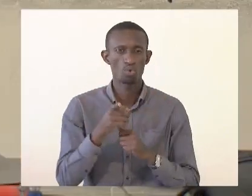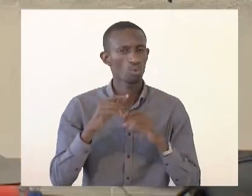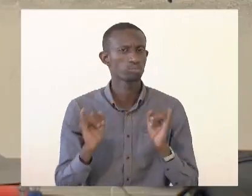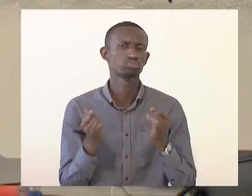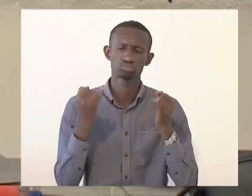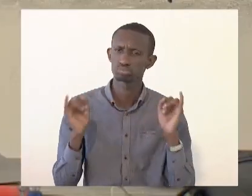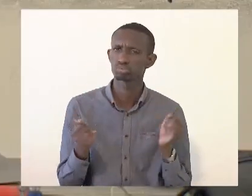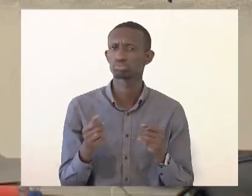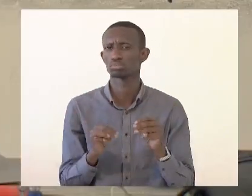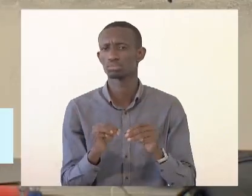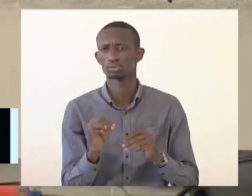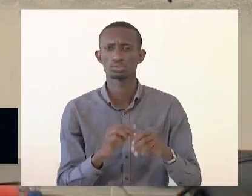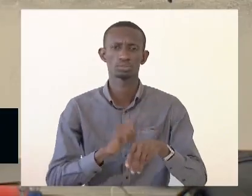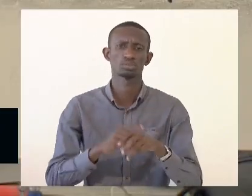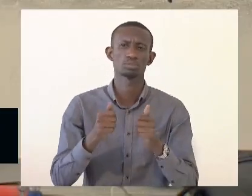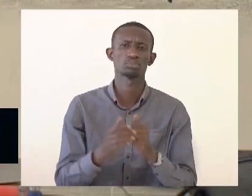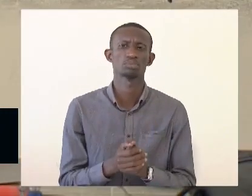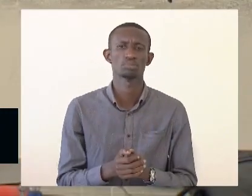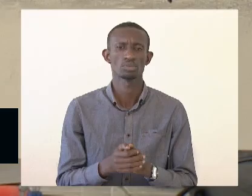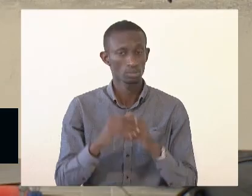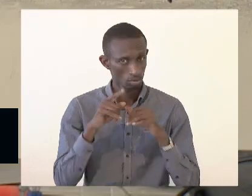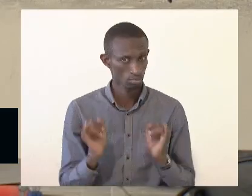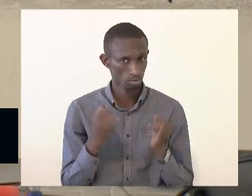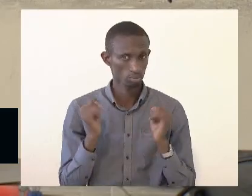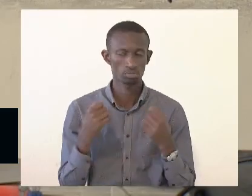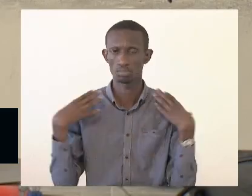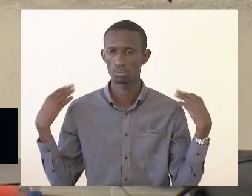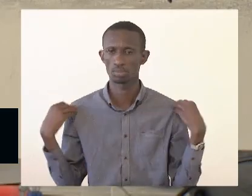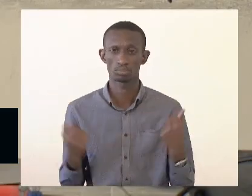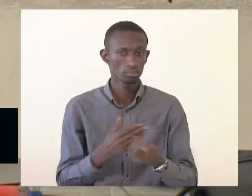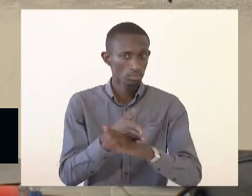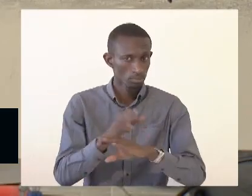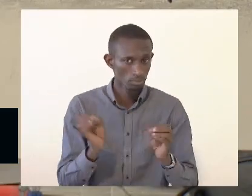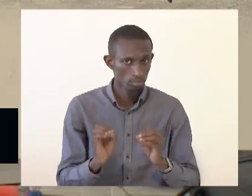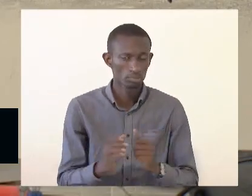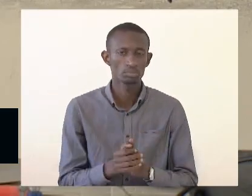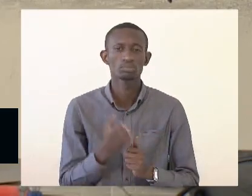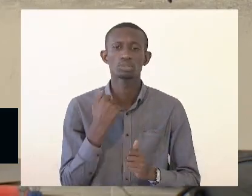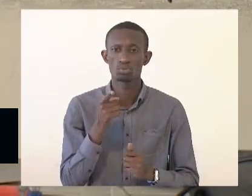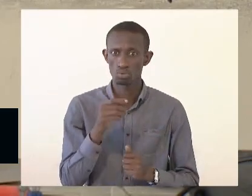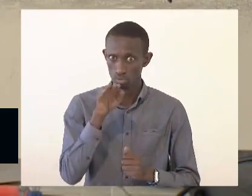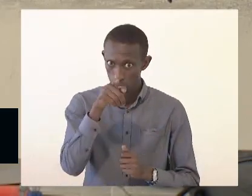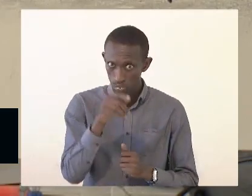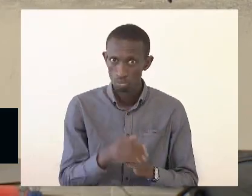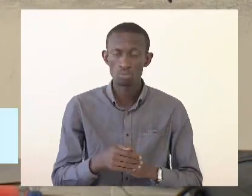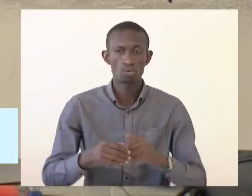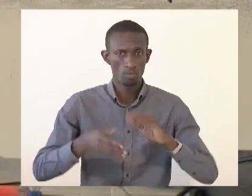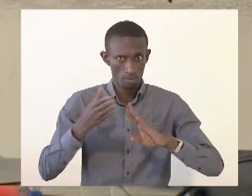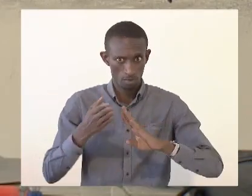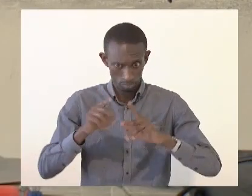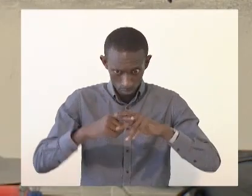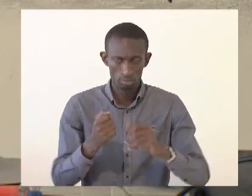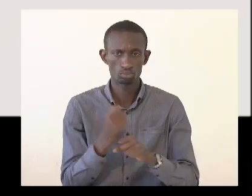try all these exercises. So without delaying, I want us to immediately start with the